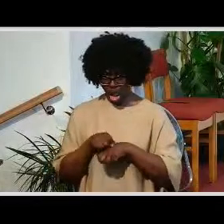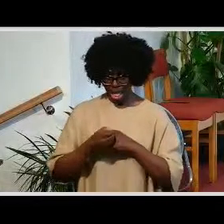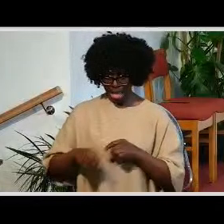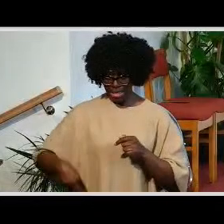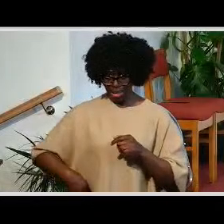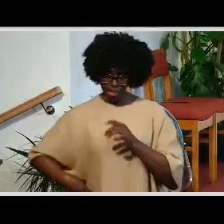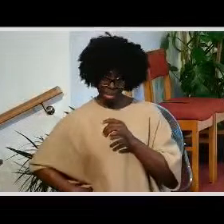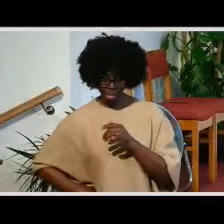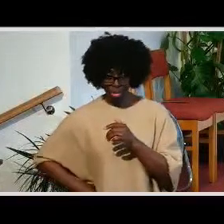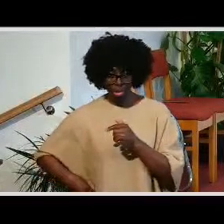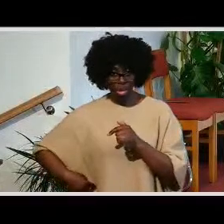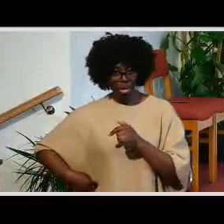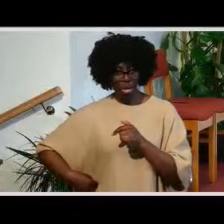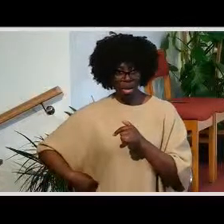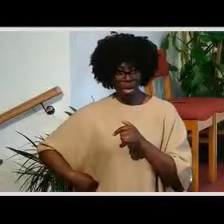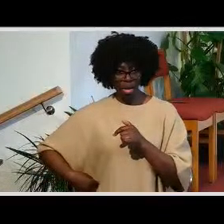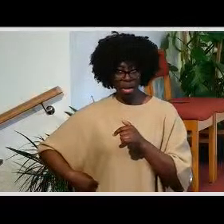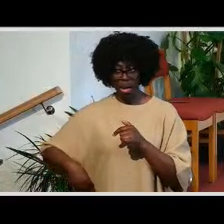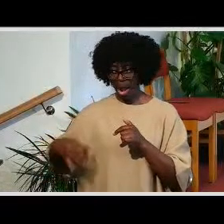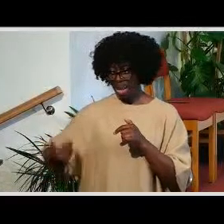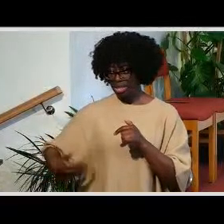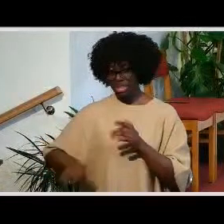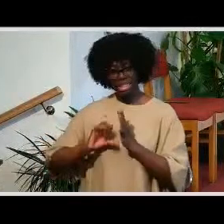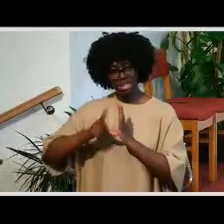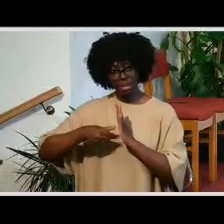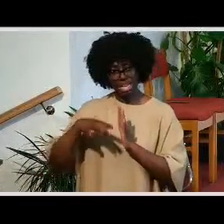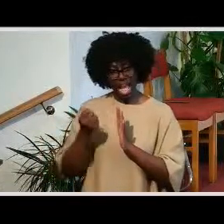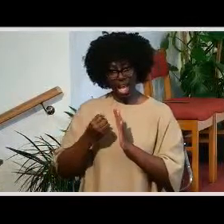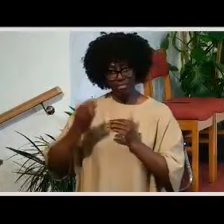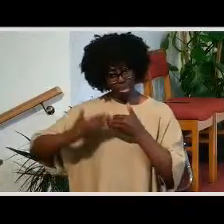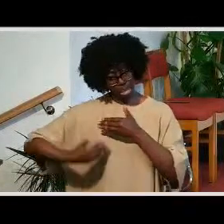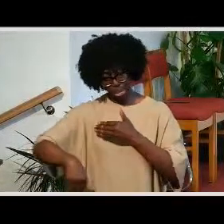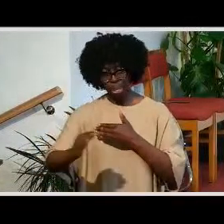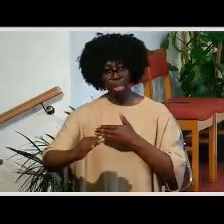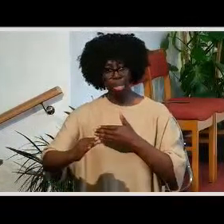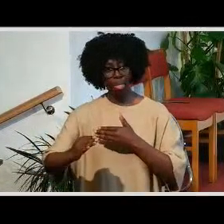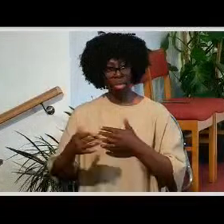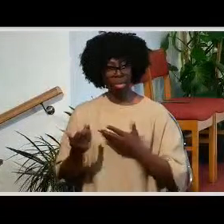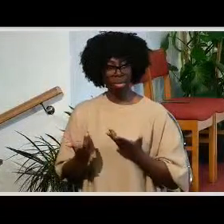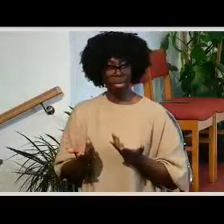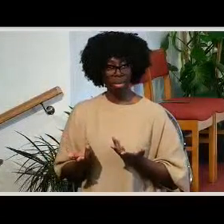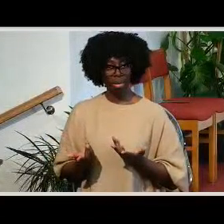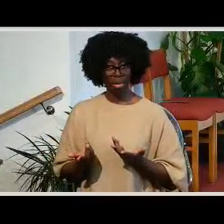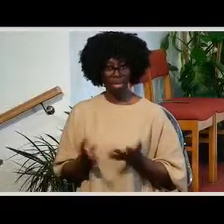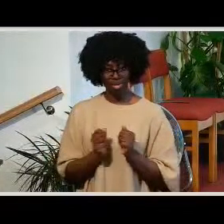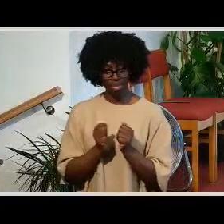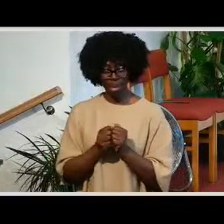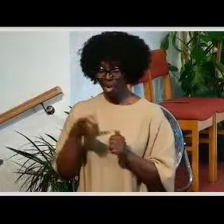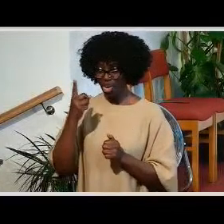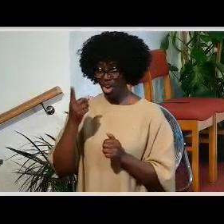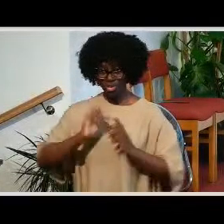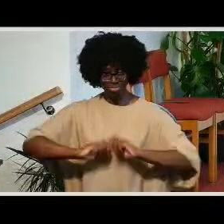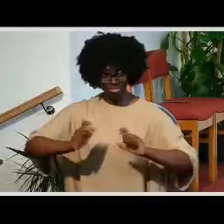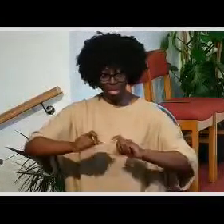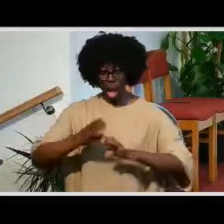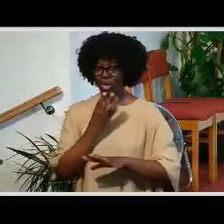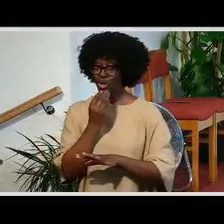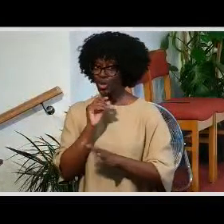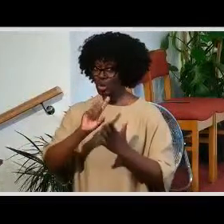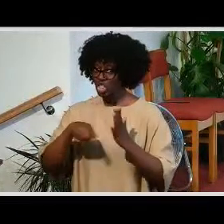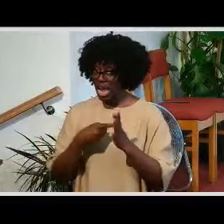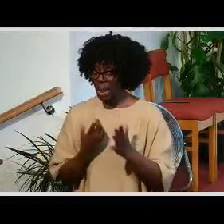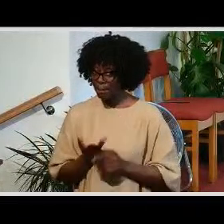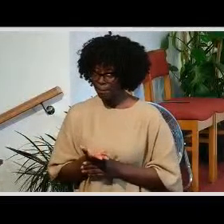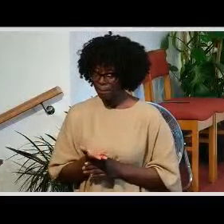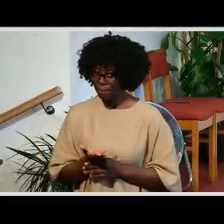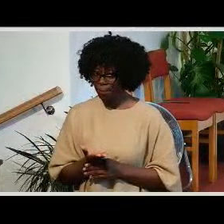the ligaments or something just went, but he limped and he walked with a stick. But God still used him. Okay, God still has